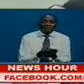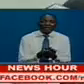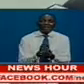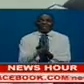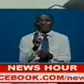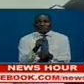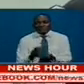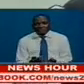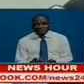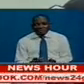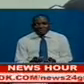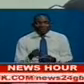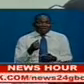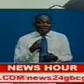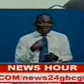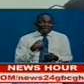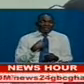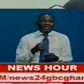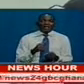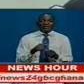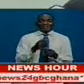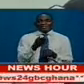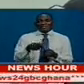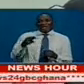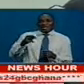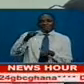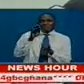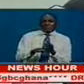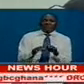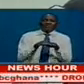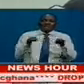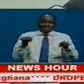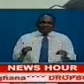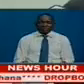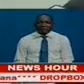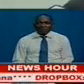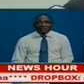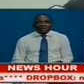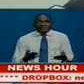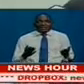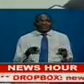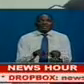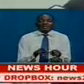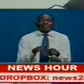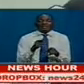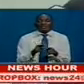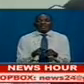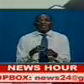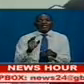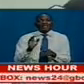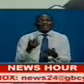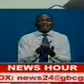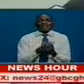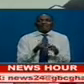consolidation, better anchor inflationary expectations, then you will see stability in the